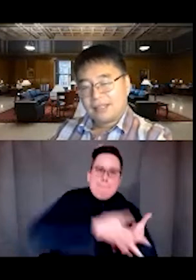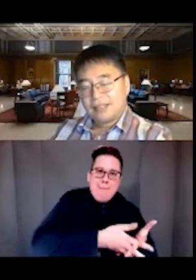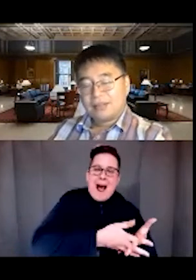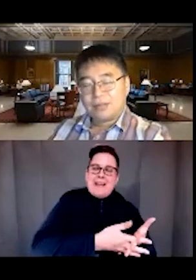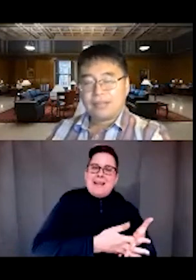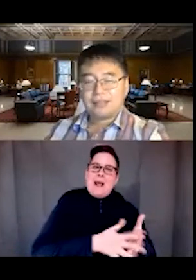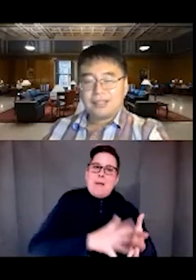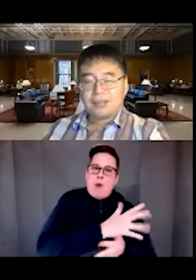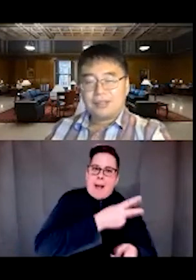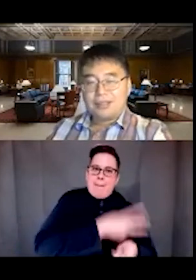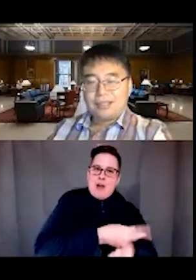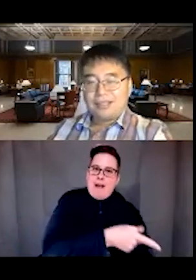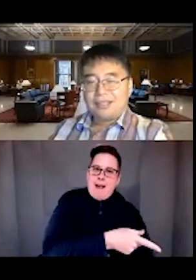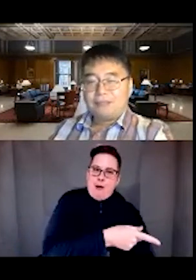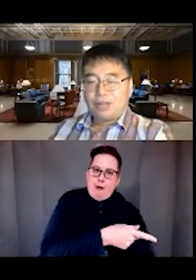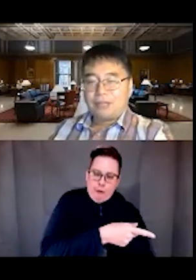setting.